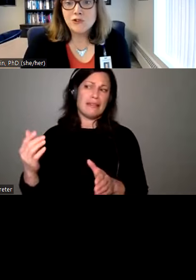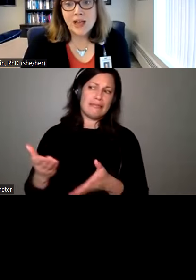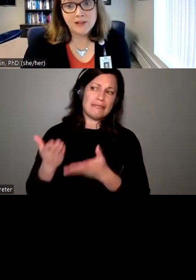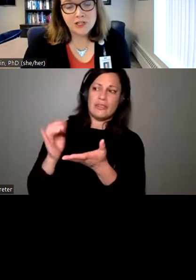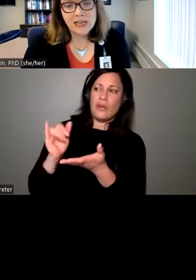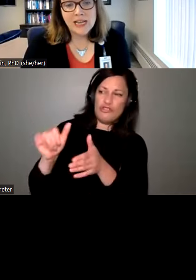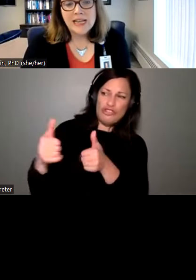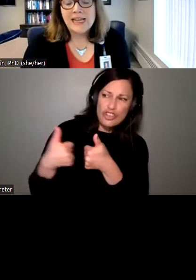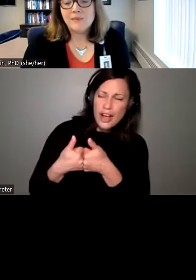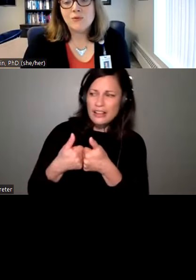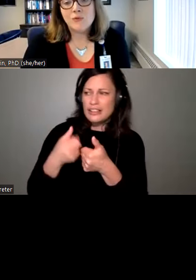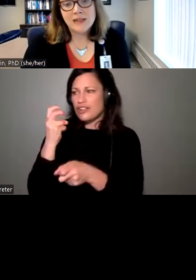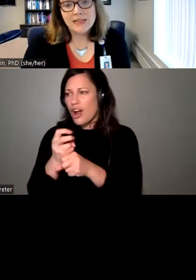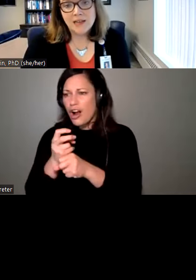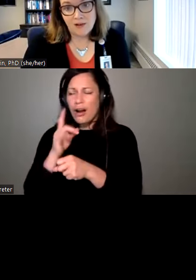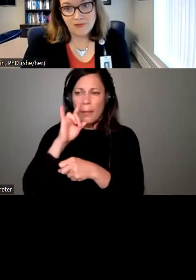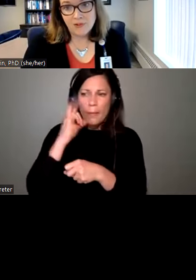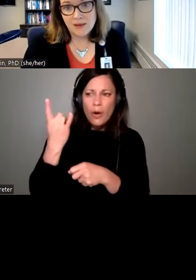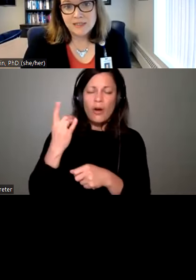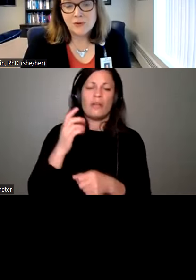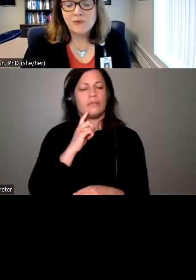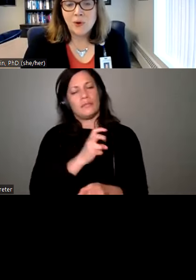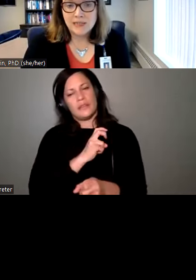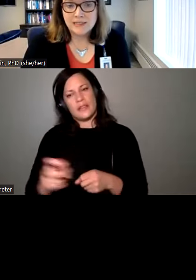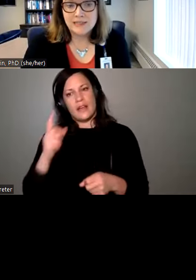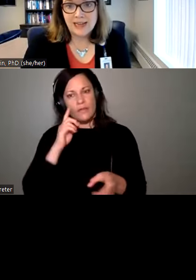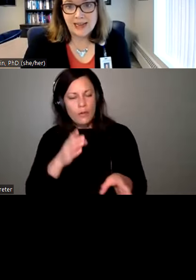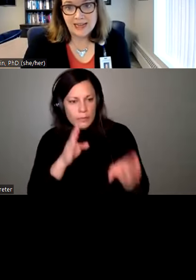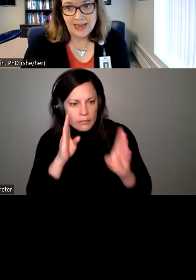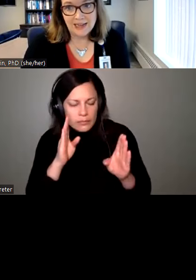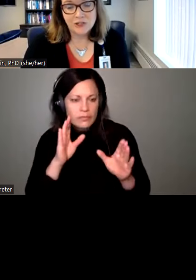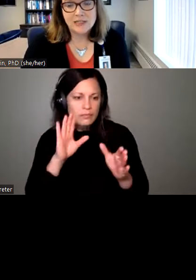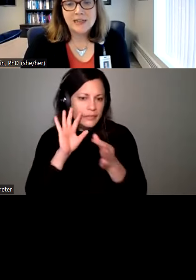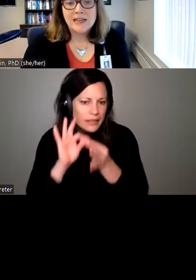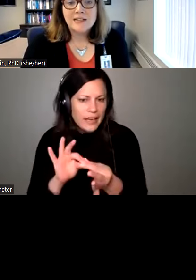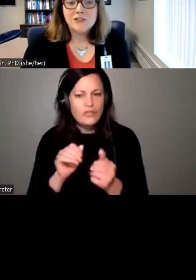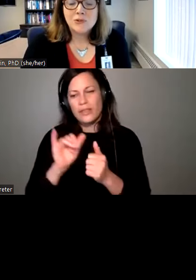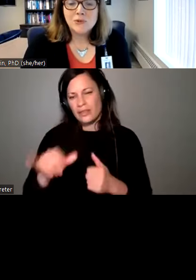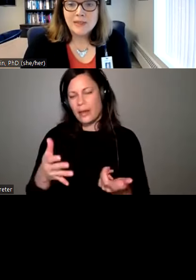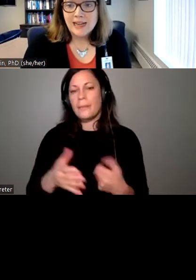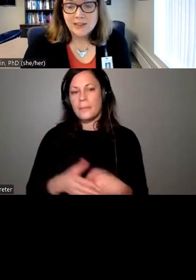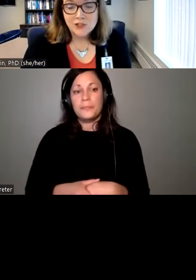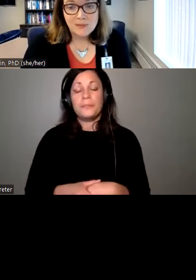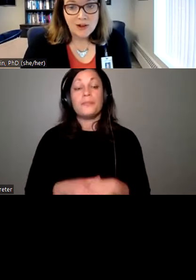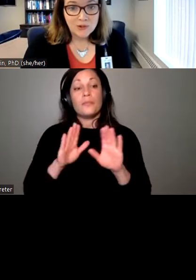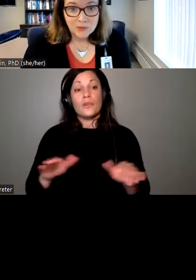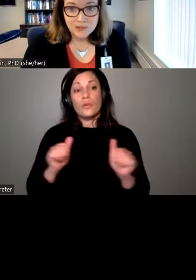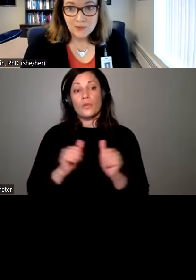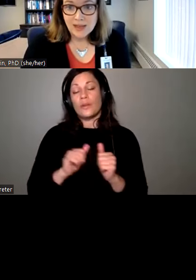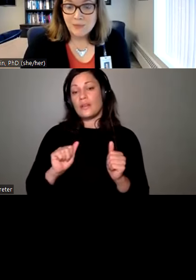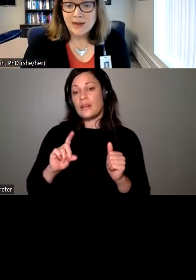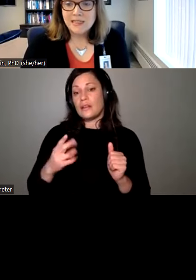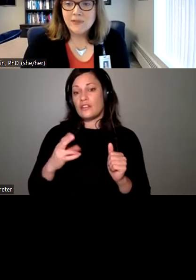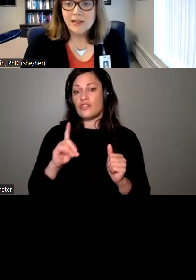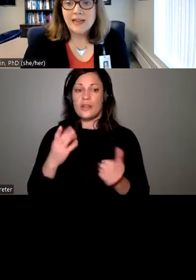too challenging, it can be really tough for them to focus and stay engaged. Children with ADHD may also present